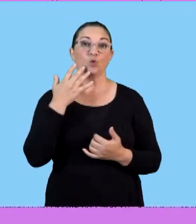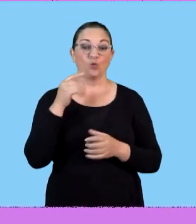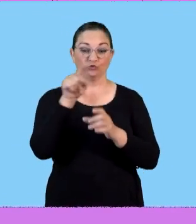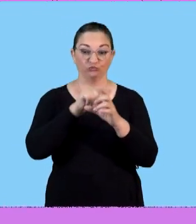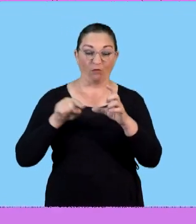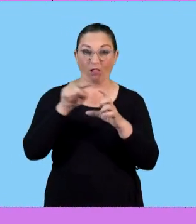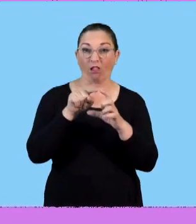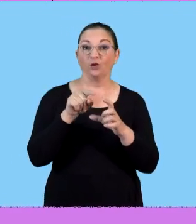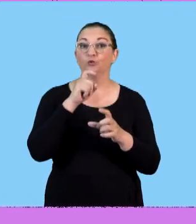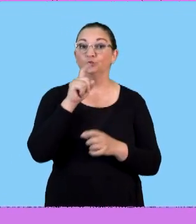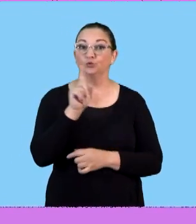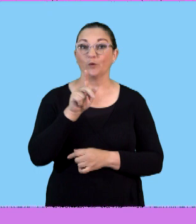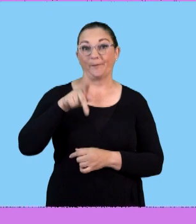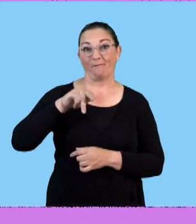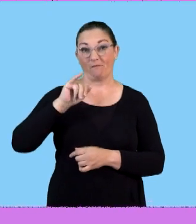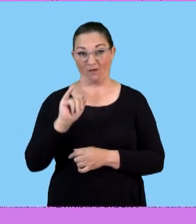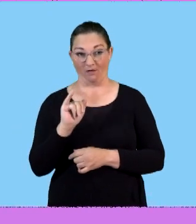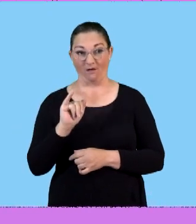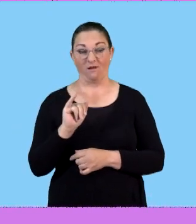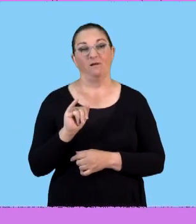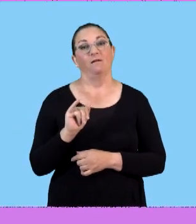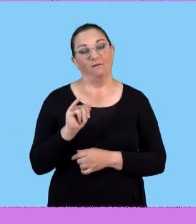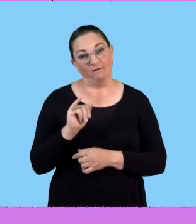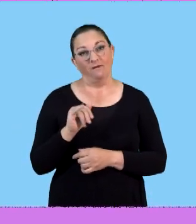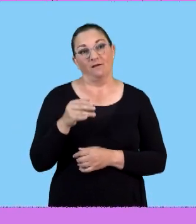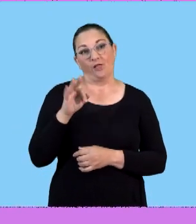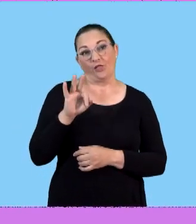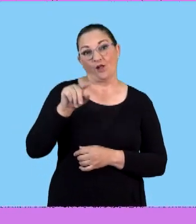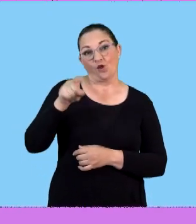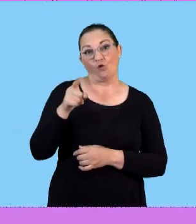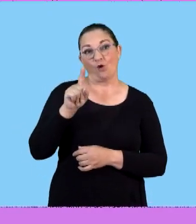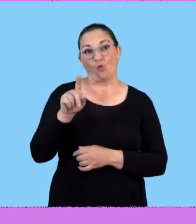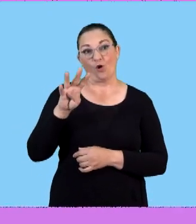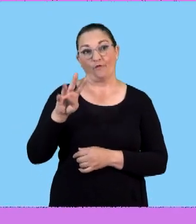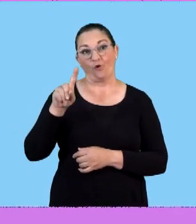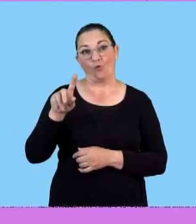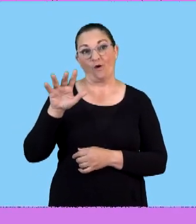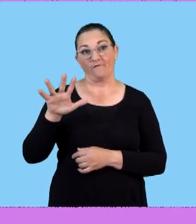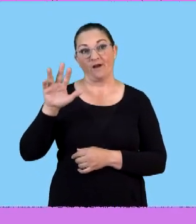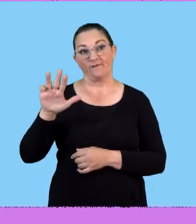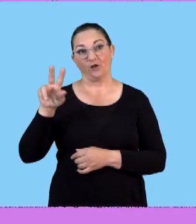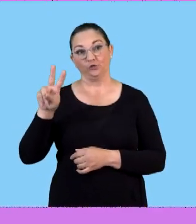with circular object, is pi. And we know pi, we have the value of